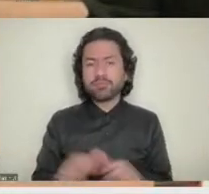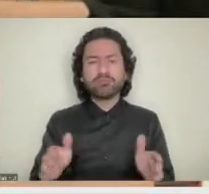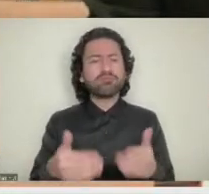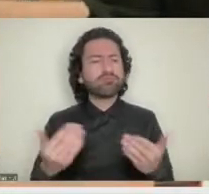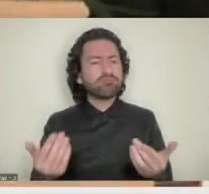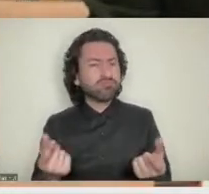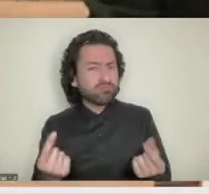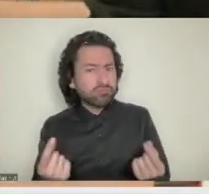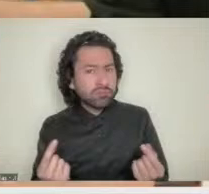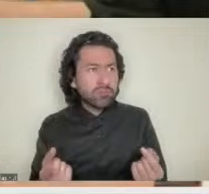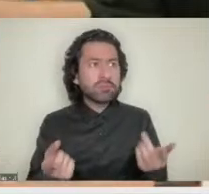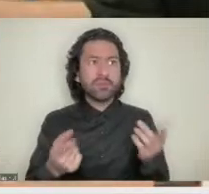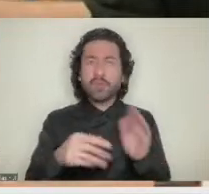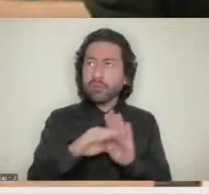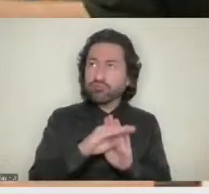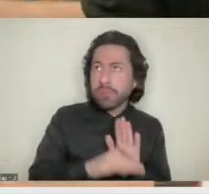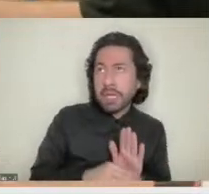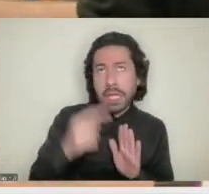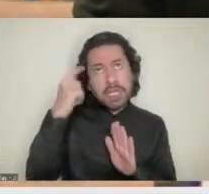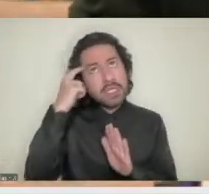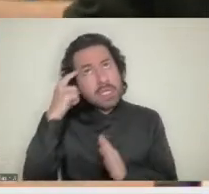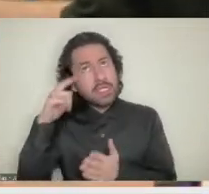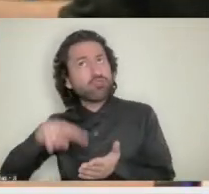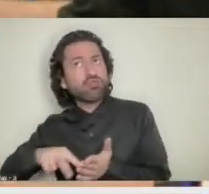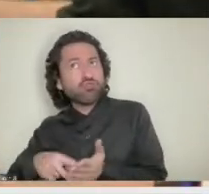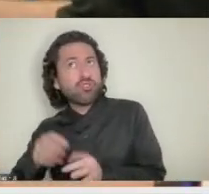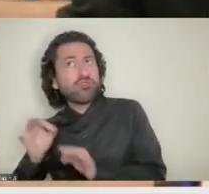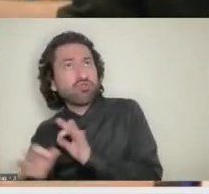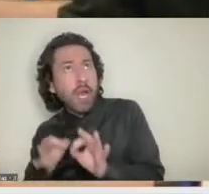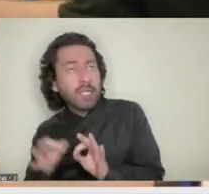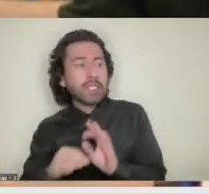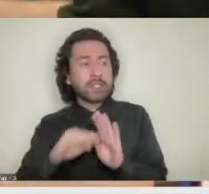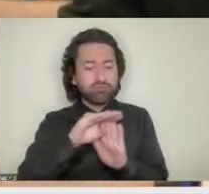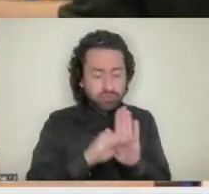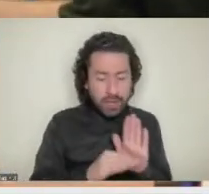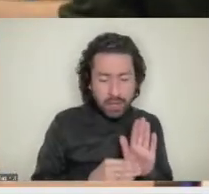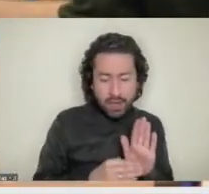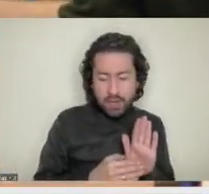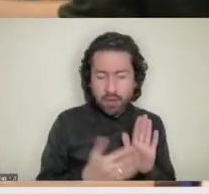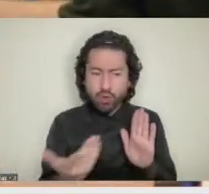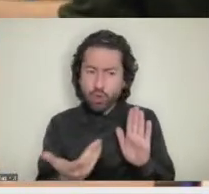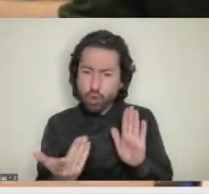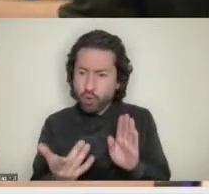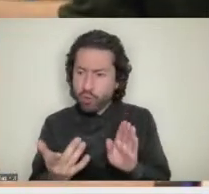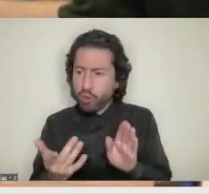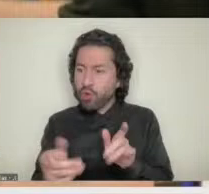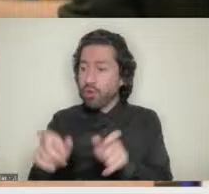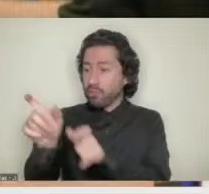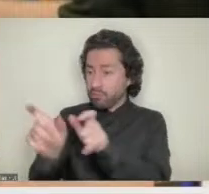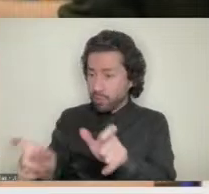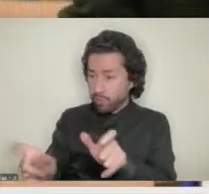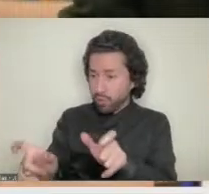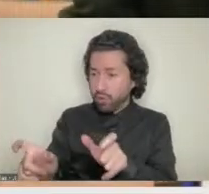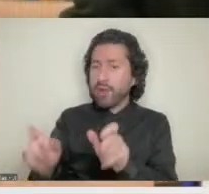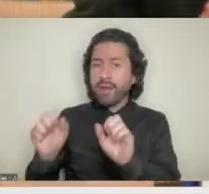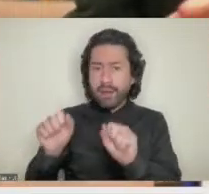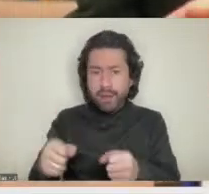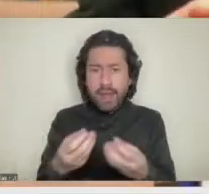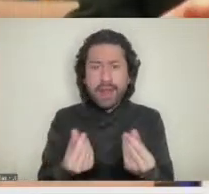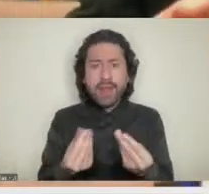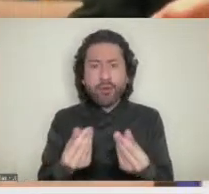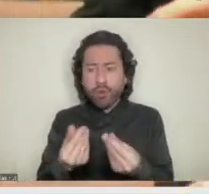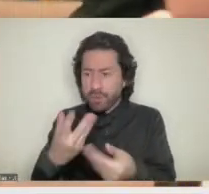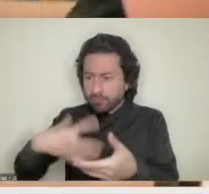the guidelines or strategies that we are using under these policies to